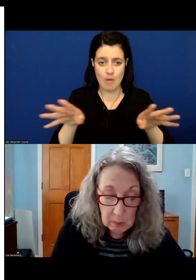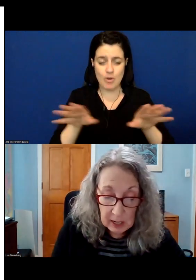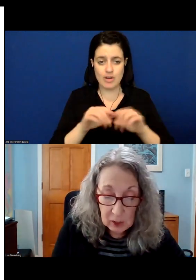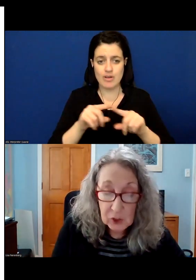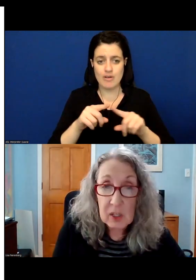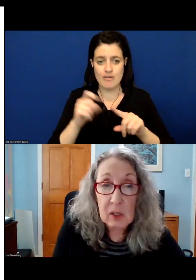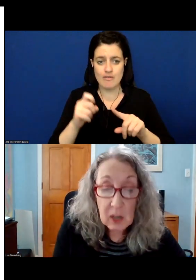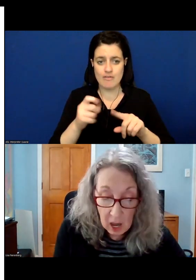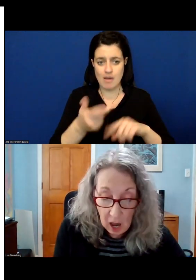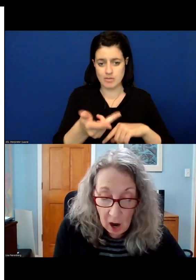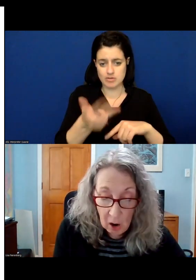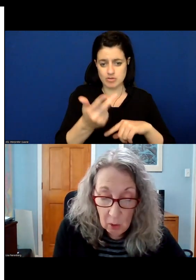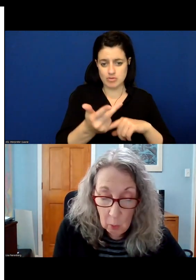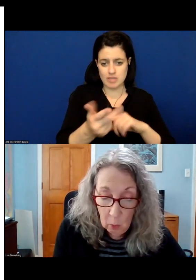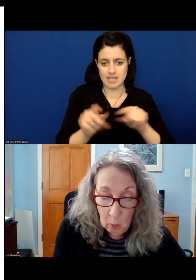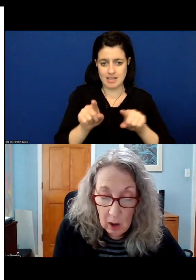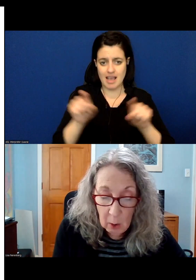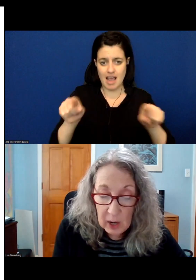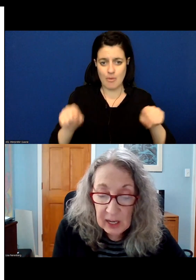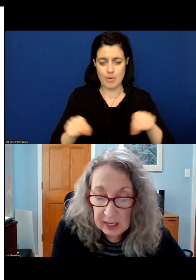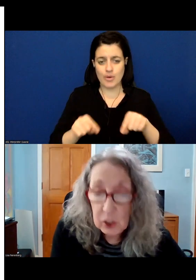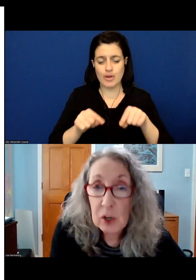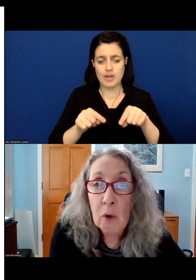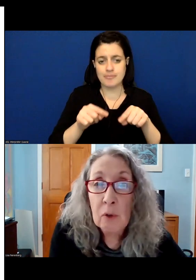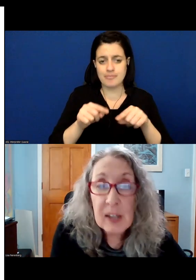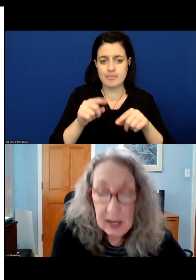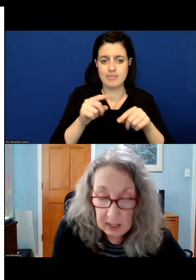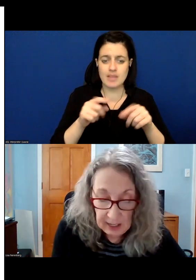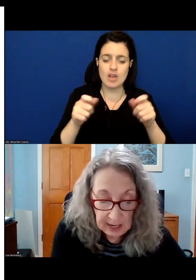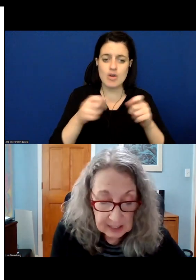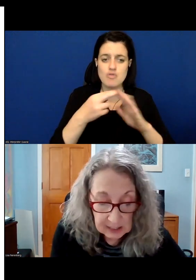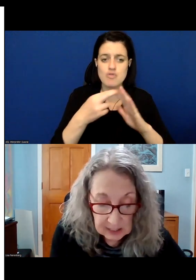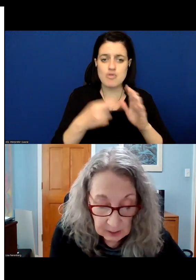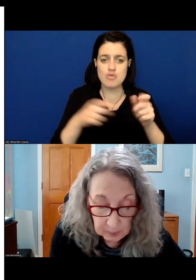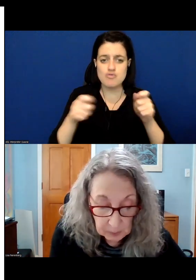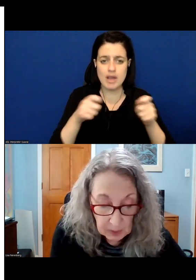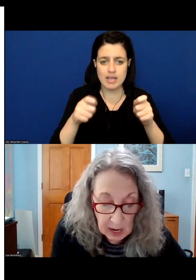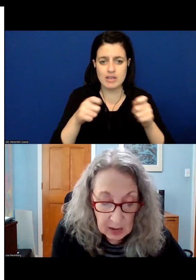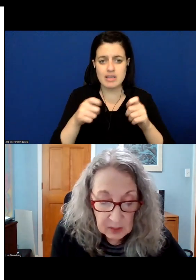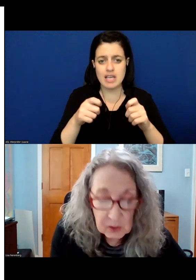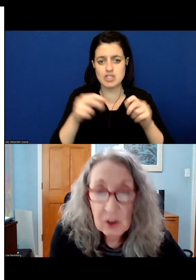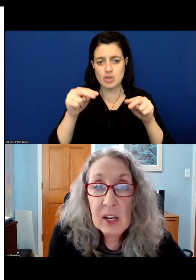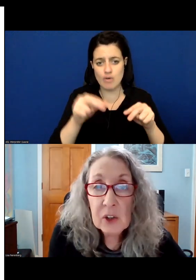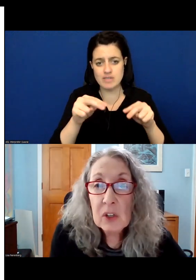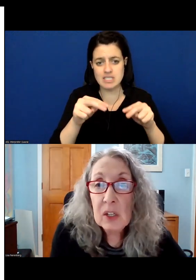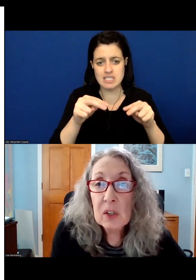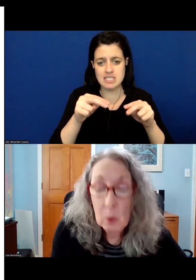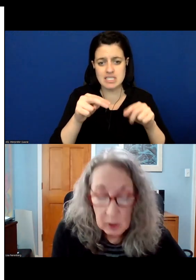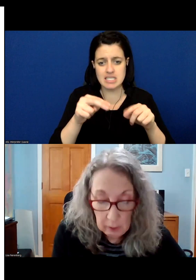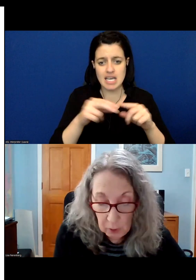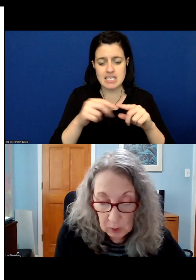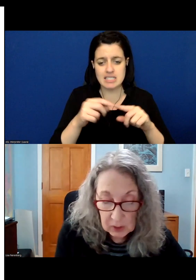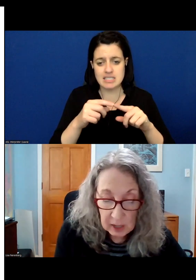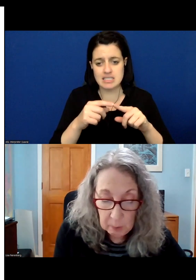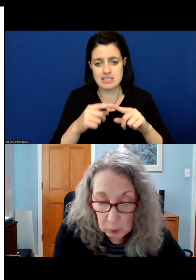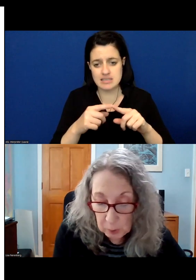those three main agencies are regulation, oversight, and licensing. And these are agencies that